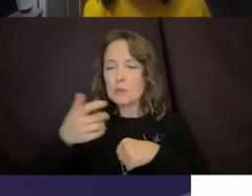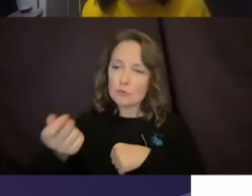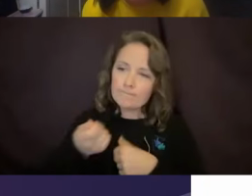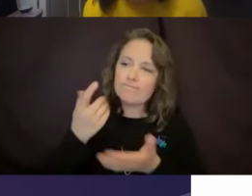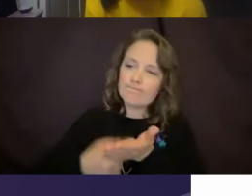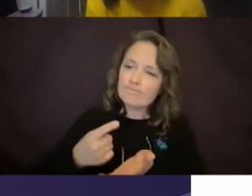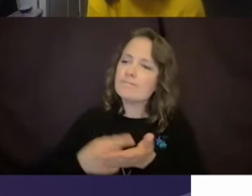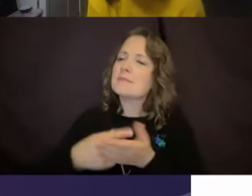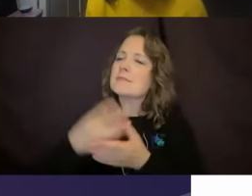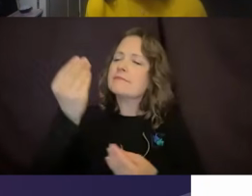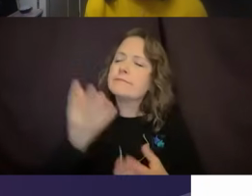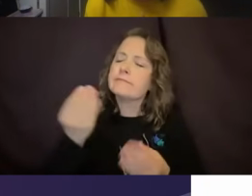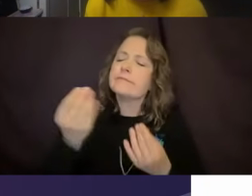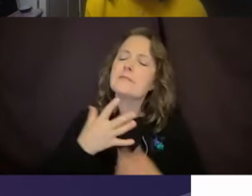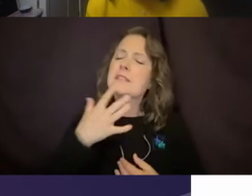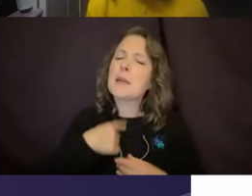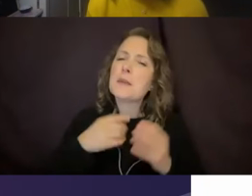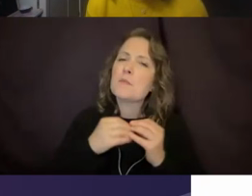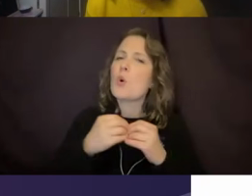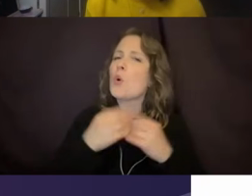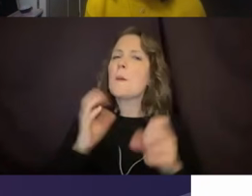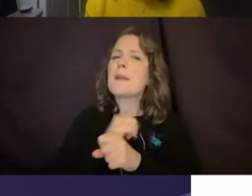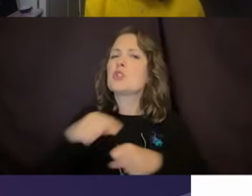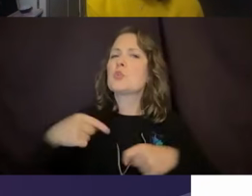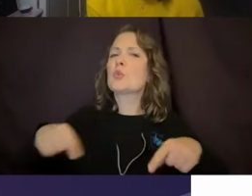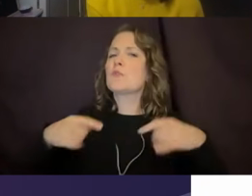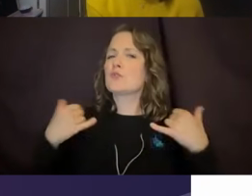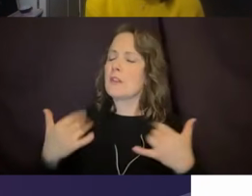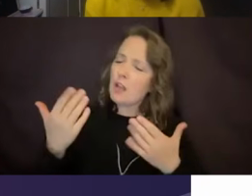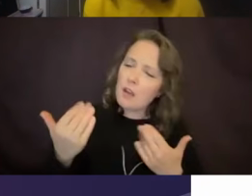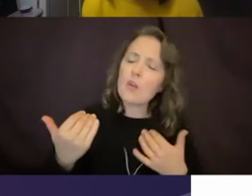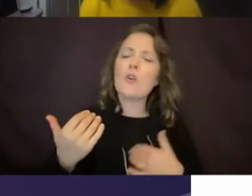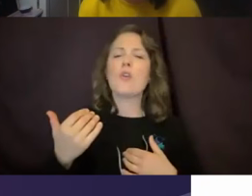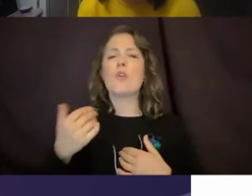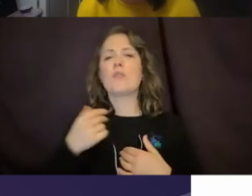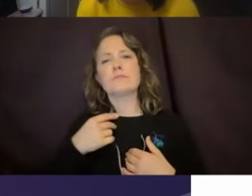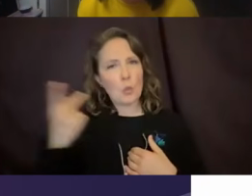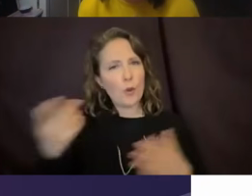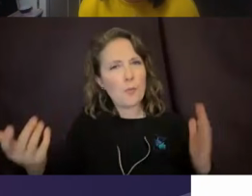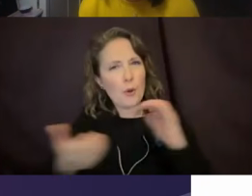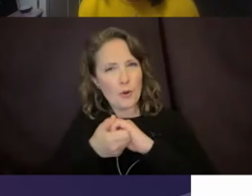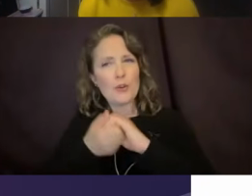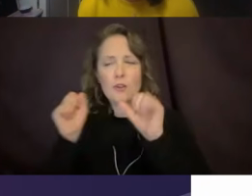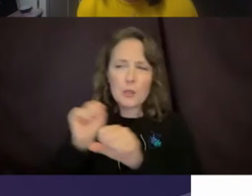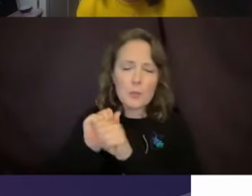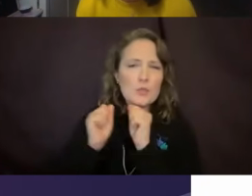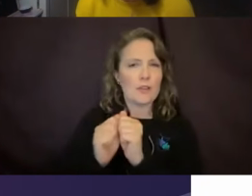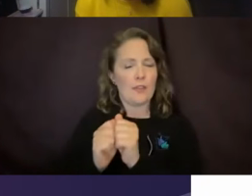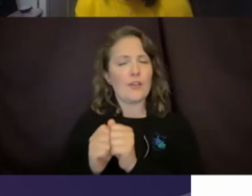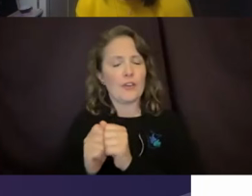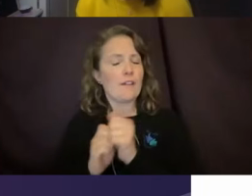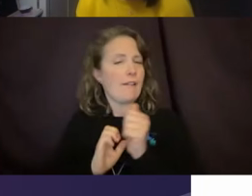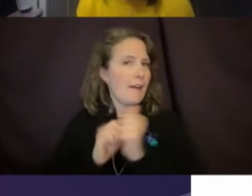yeah, like tell me more about what makes you nervous and scared, and that we're a partner and I can work with you together on